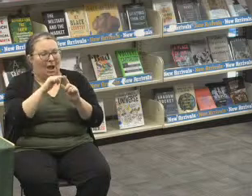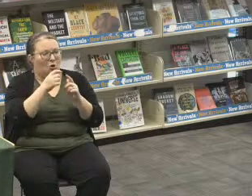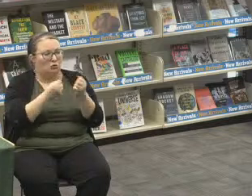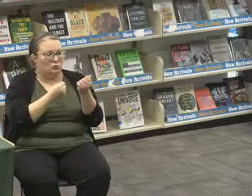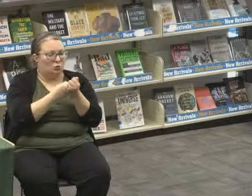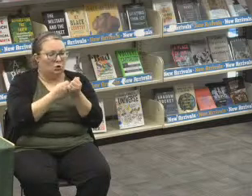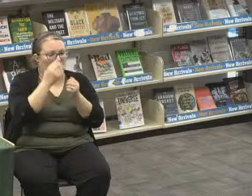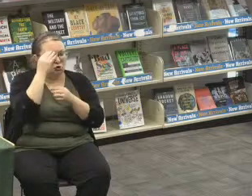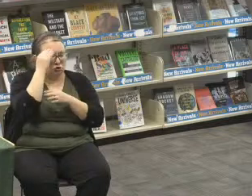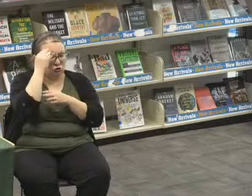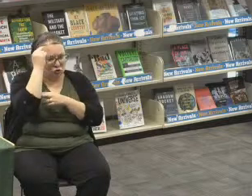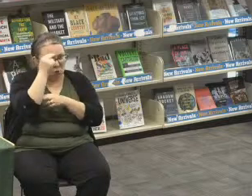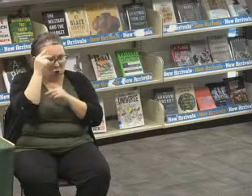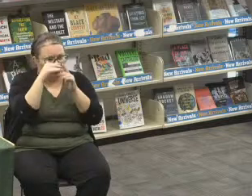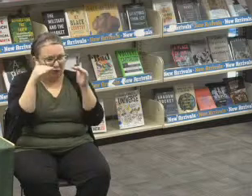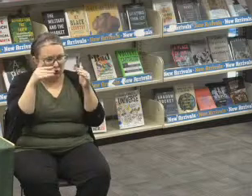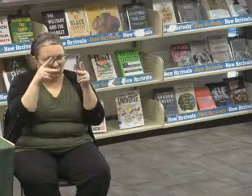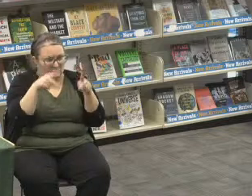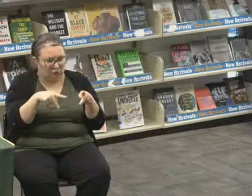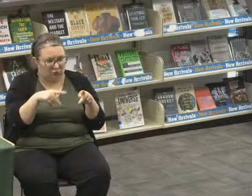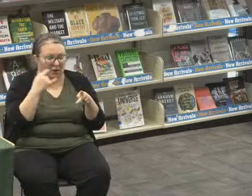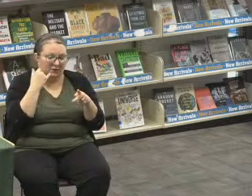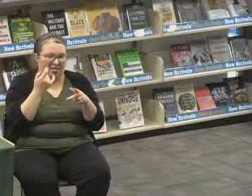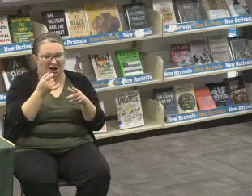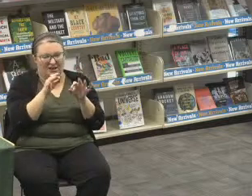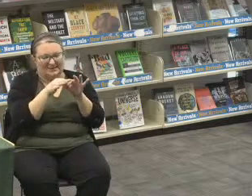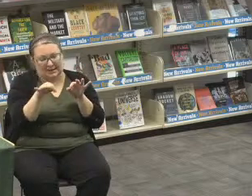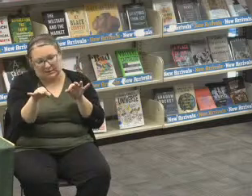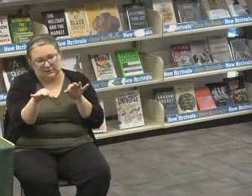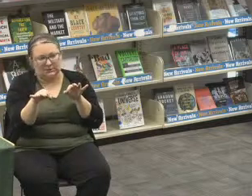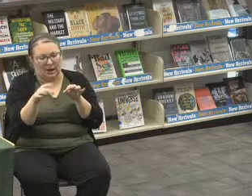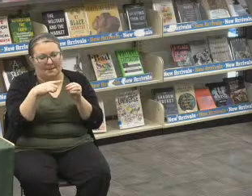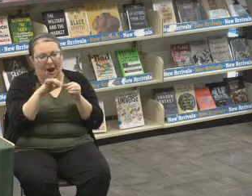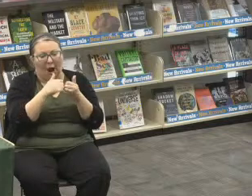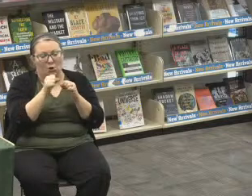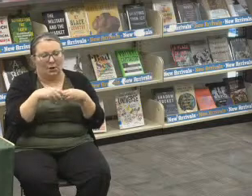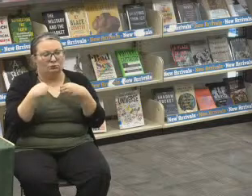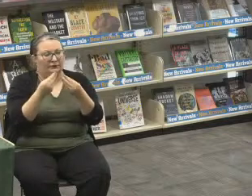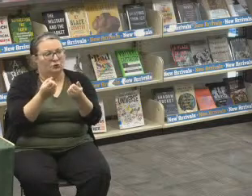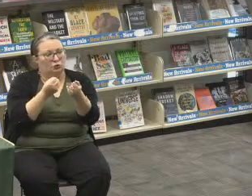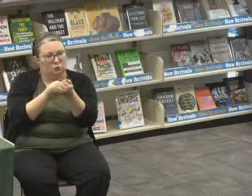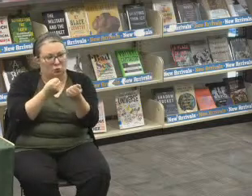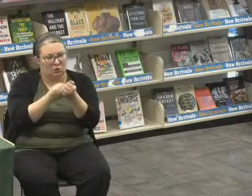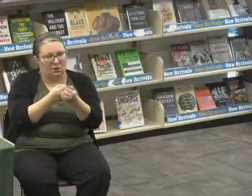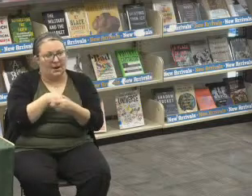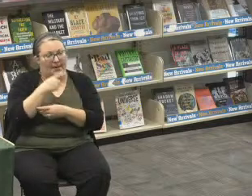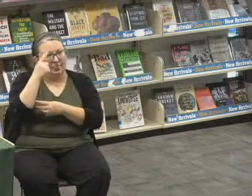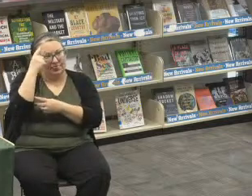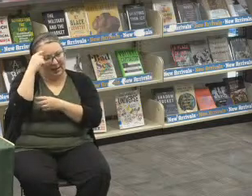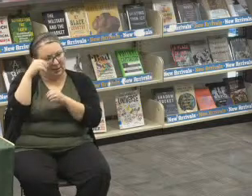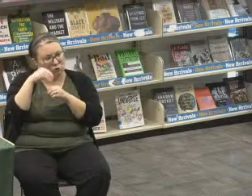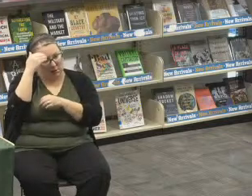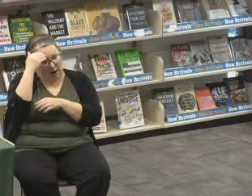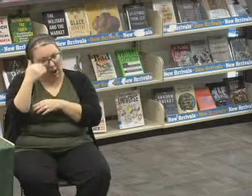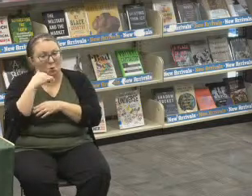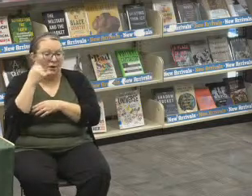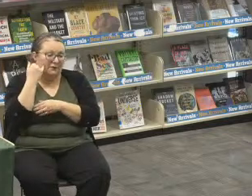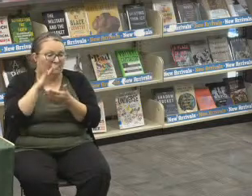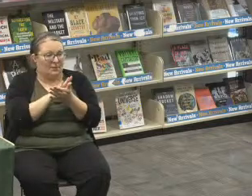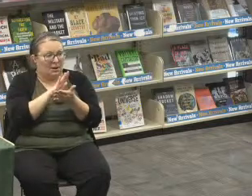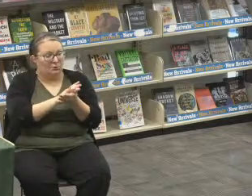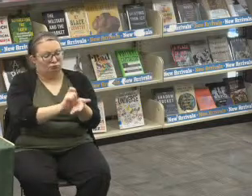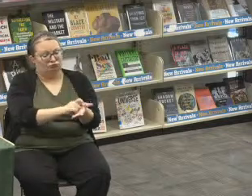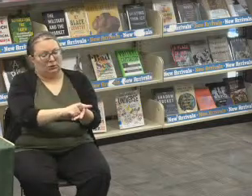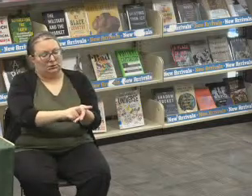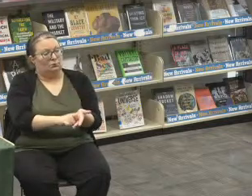neurodiverse person. Or like if you had a little sentence for it, like what would that be? You can either mentally think of it, or if you have a pen and a piece